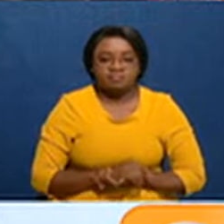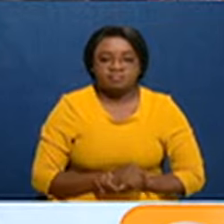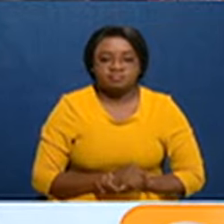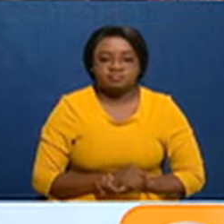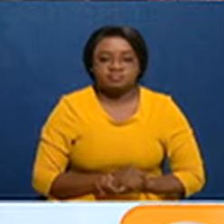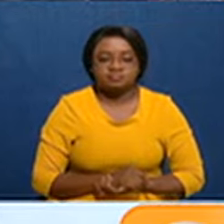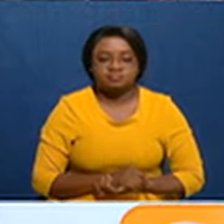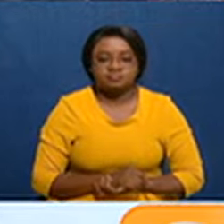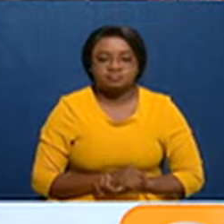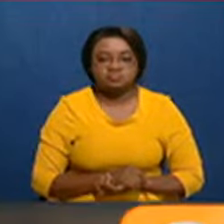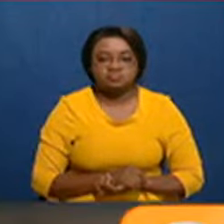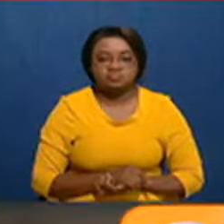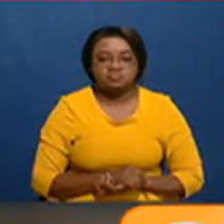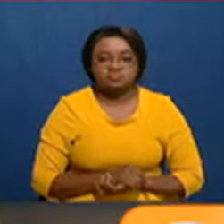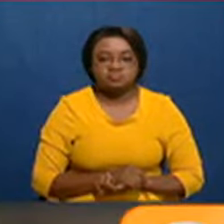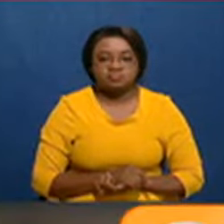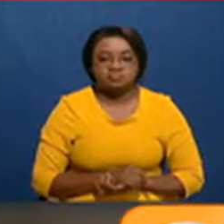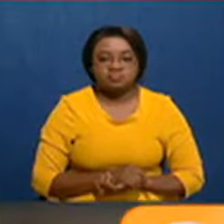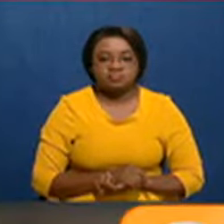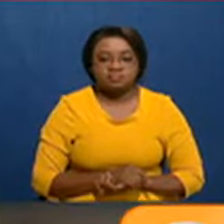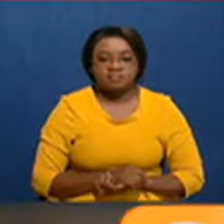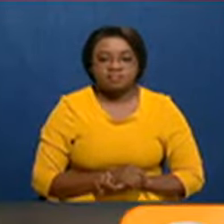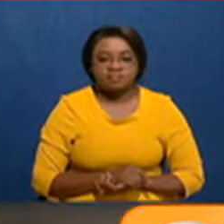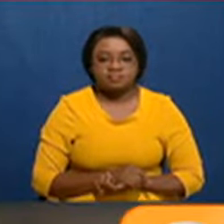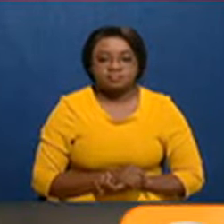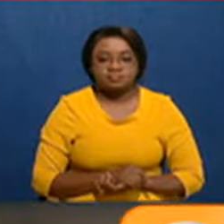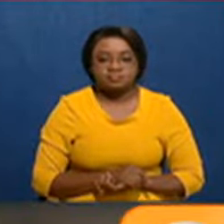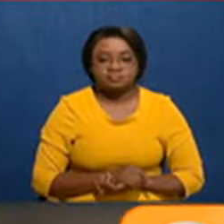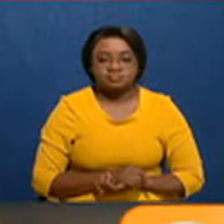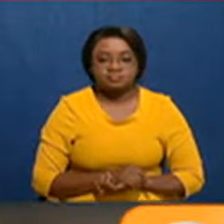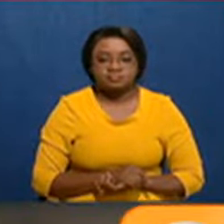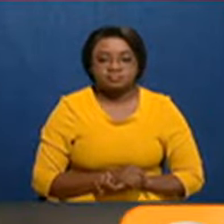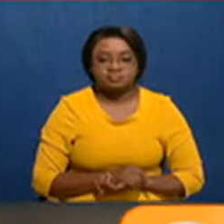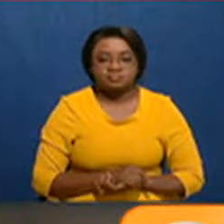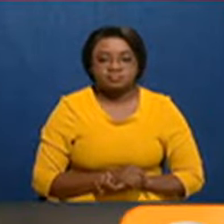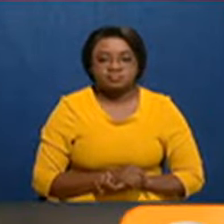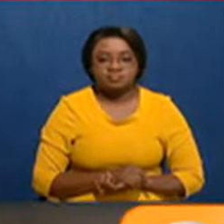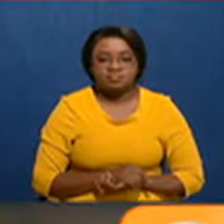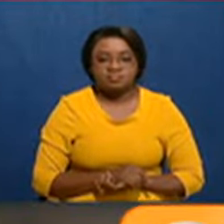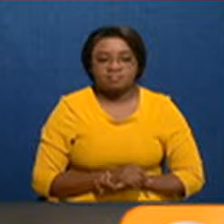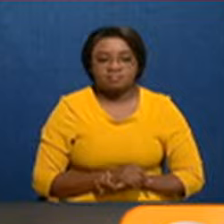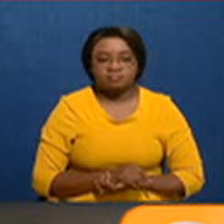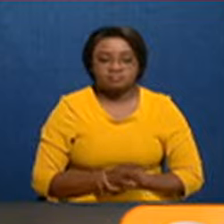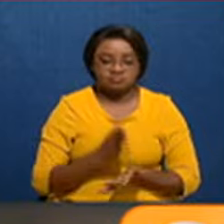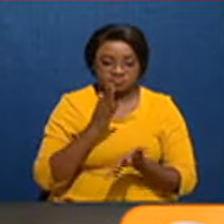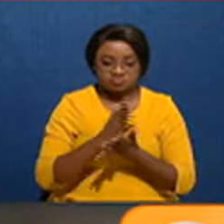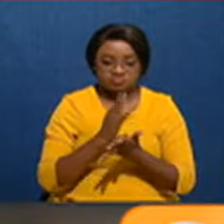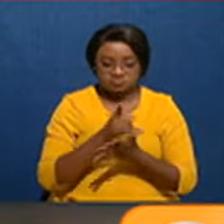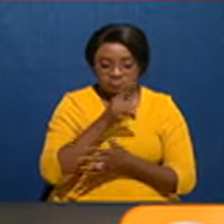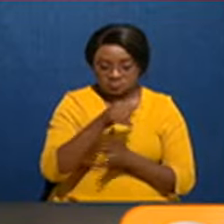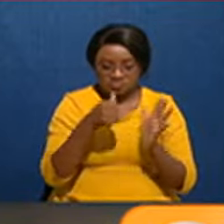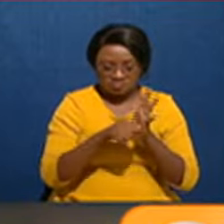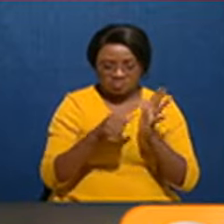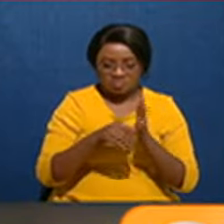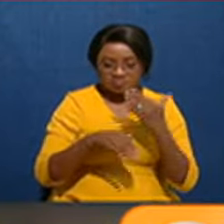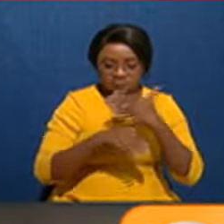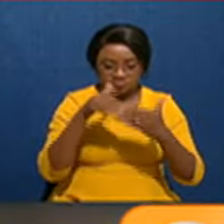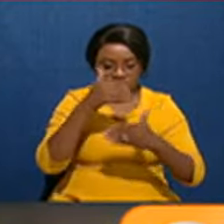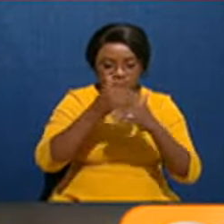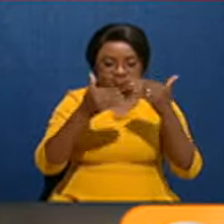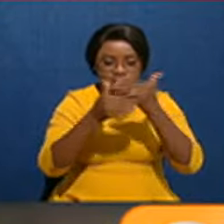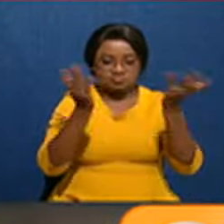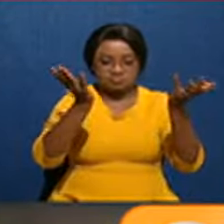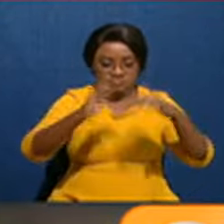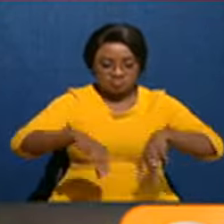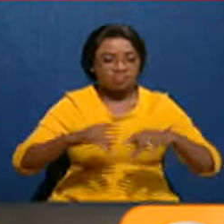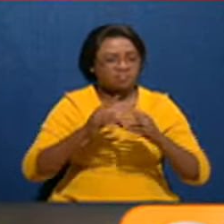you. I can say that indeed, the menace of collapsing building has been with us for some time. And